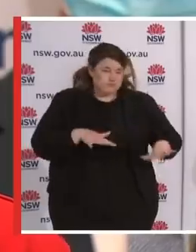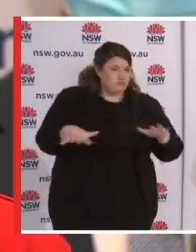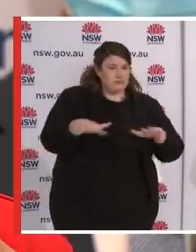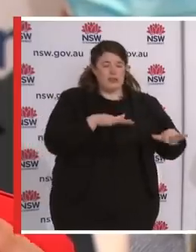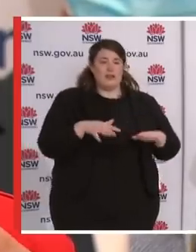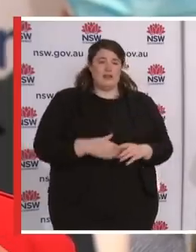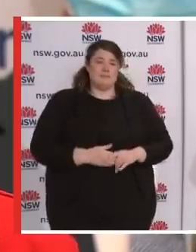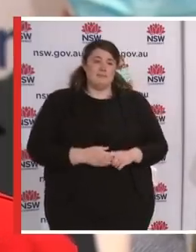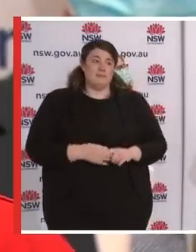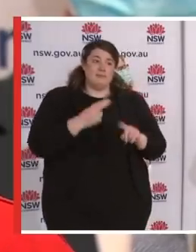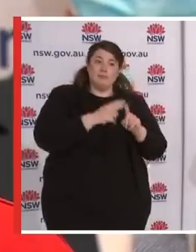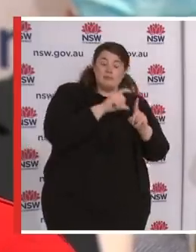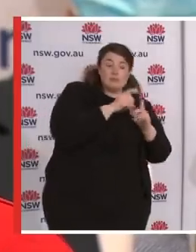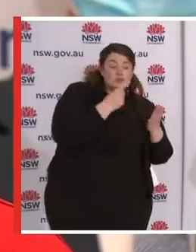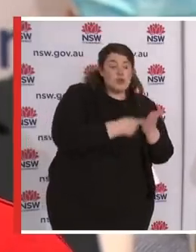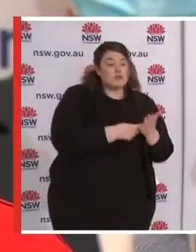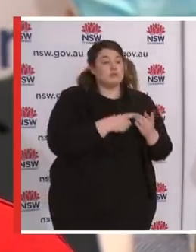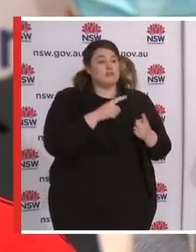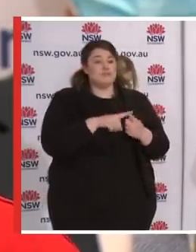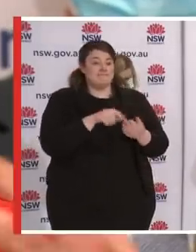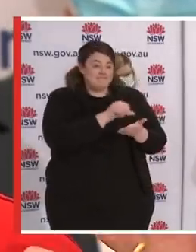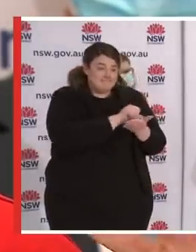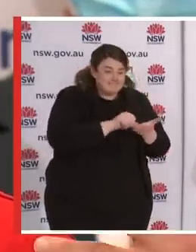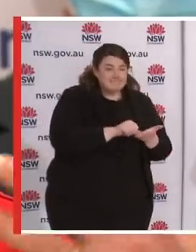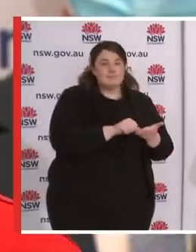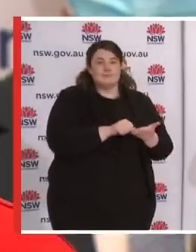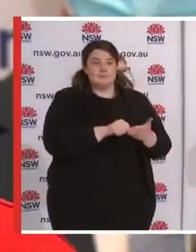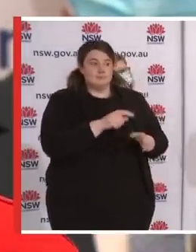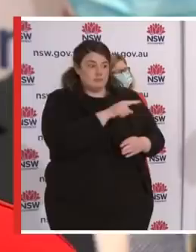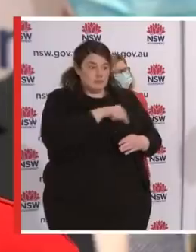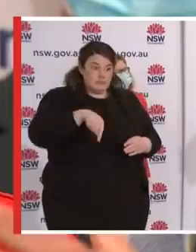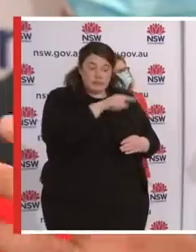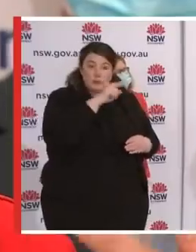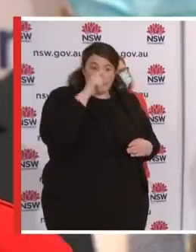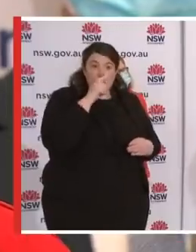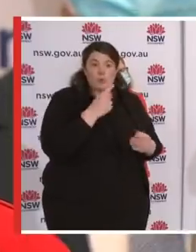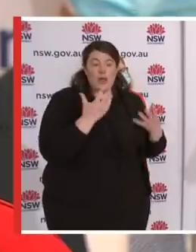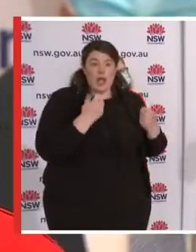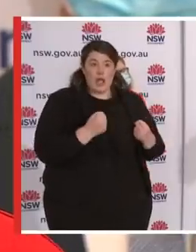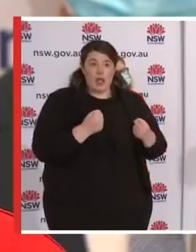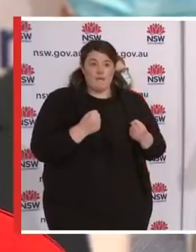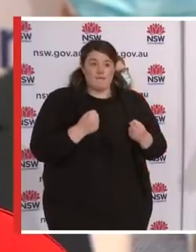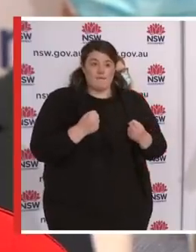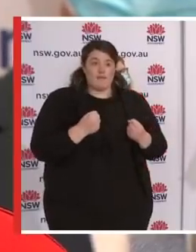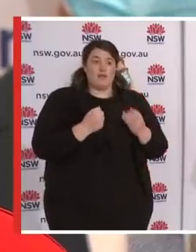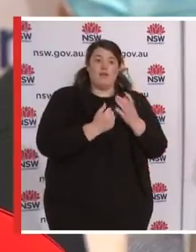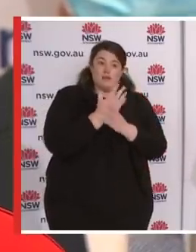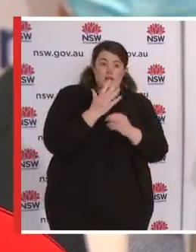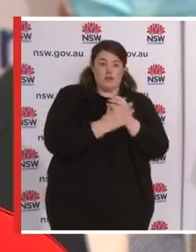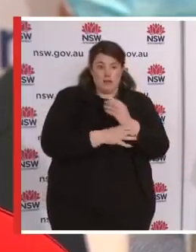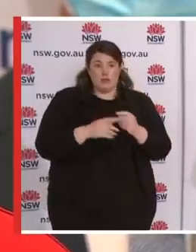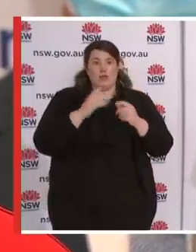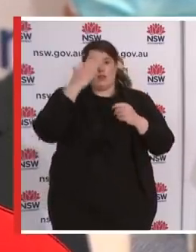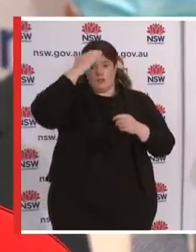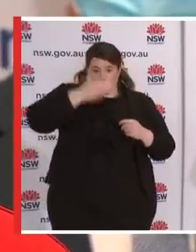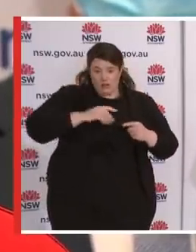if you're doing procedures, if you're doing operations on these patients, you've got the PPE and then sterile equipment over the top of that. It can